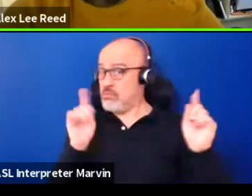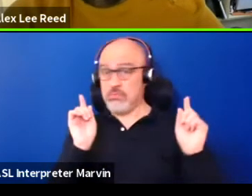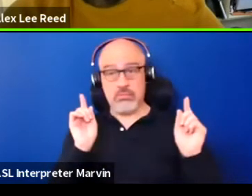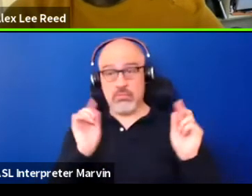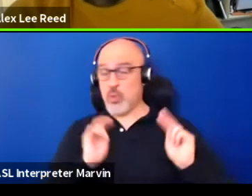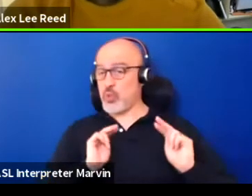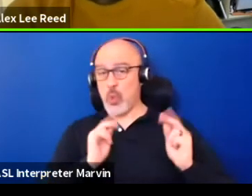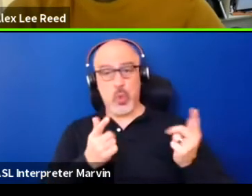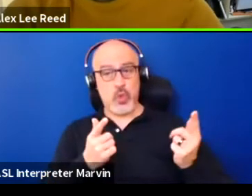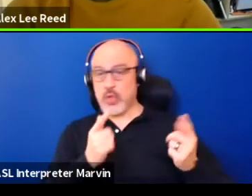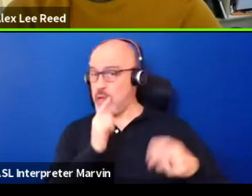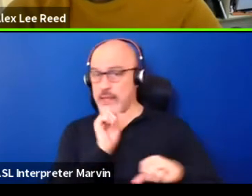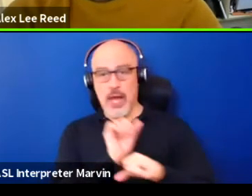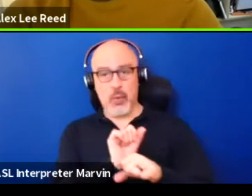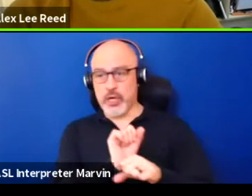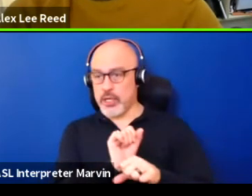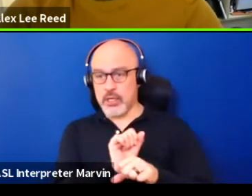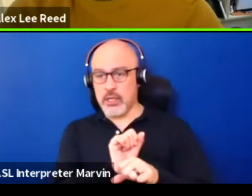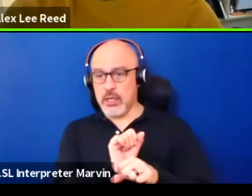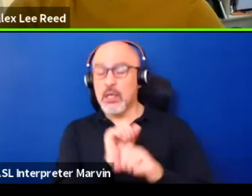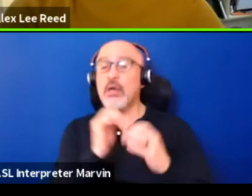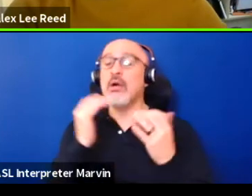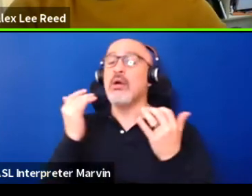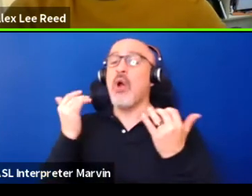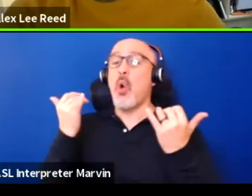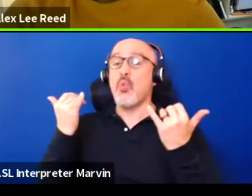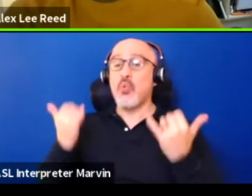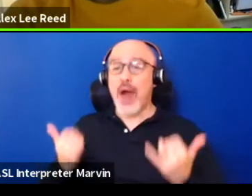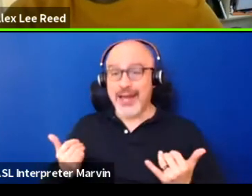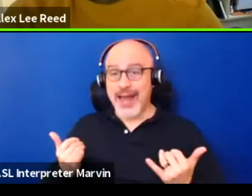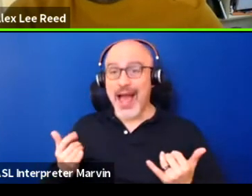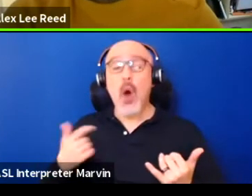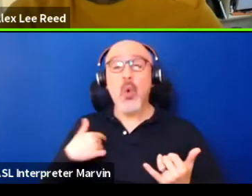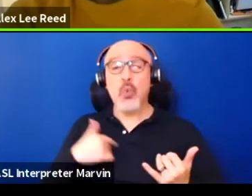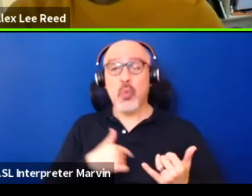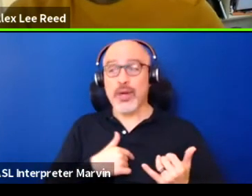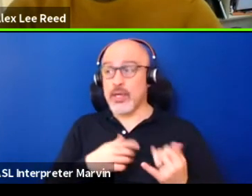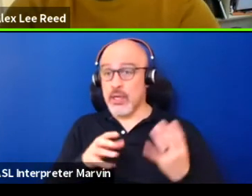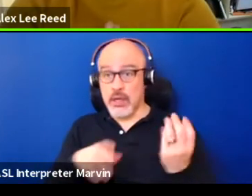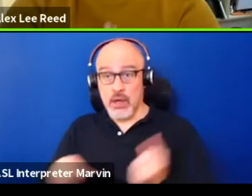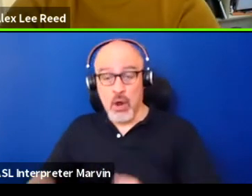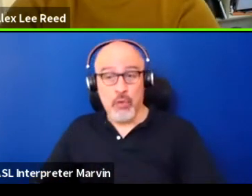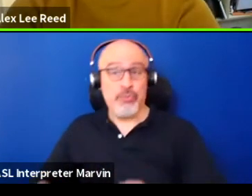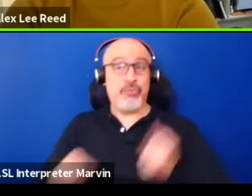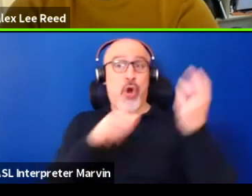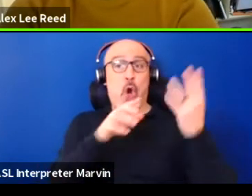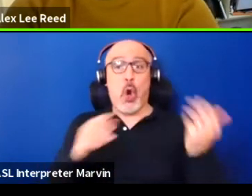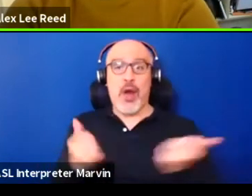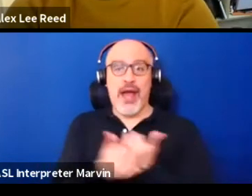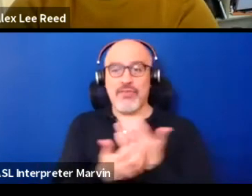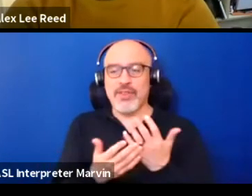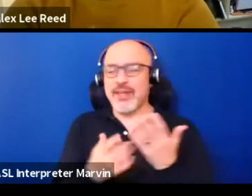also knowing right now, immediately, we can't just throw everything out the window. What can we, like, what can